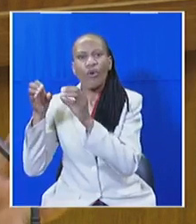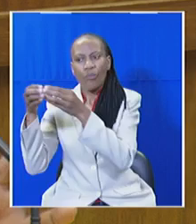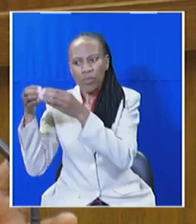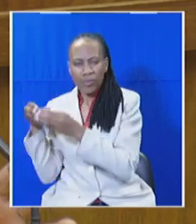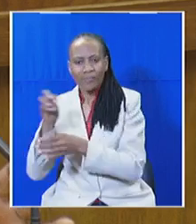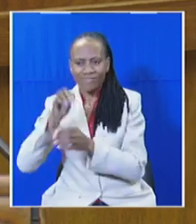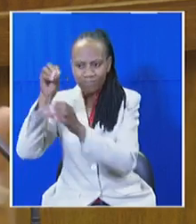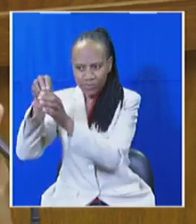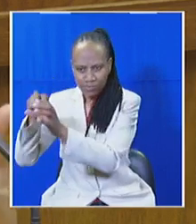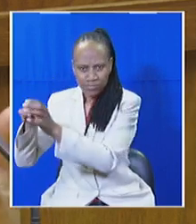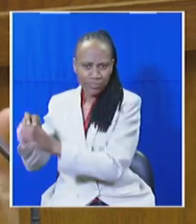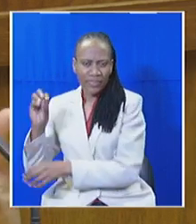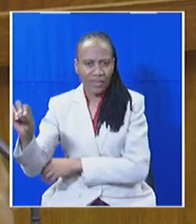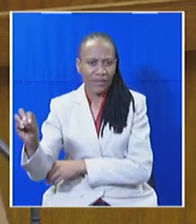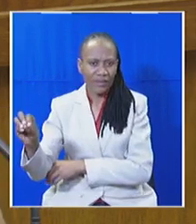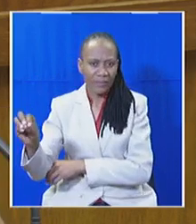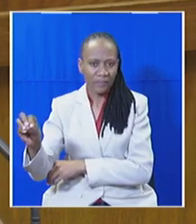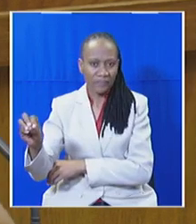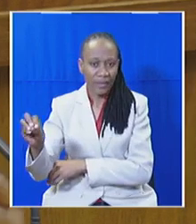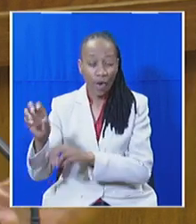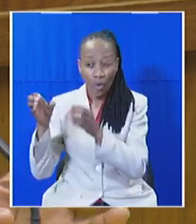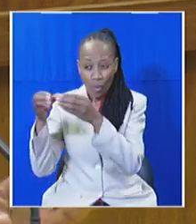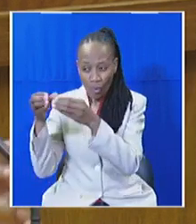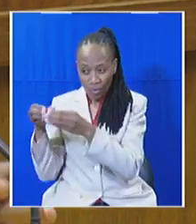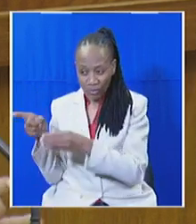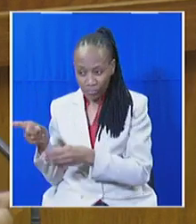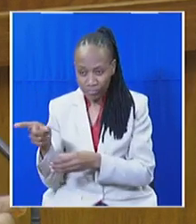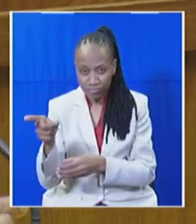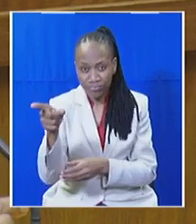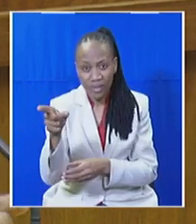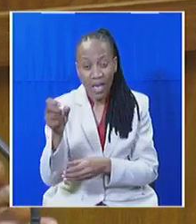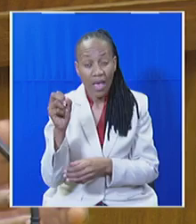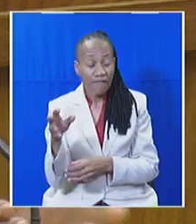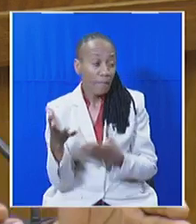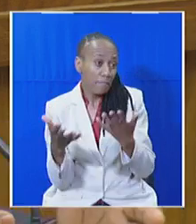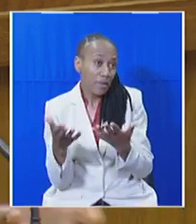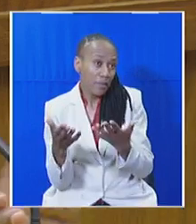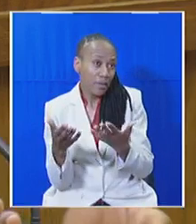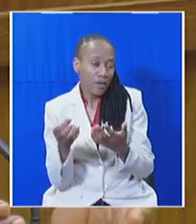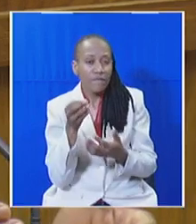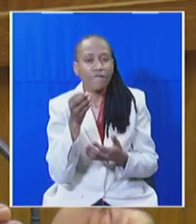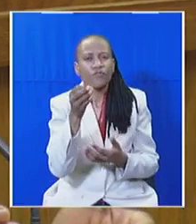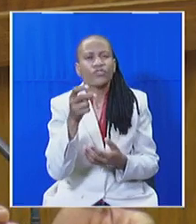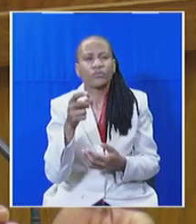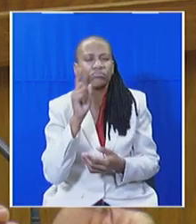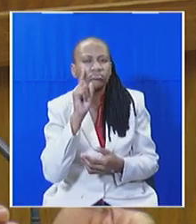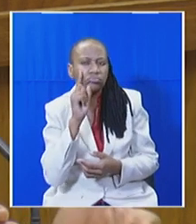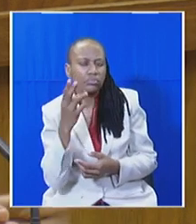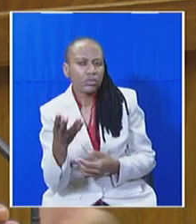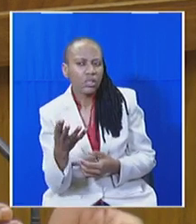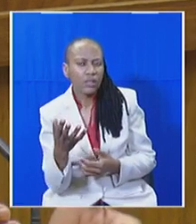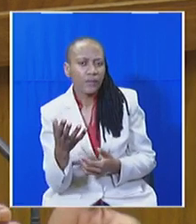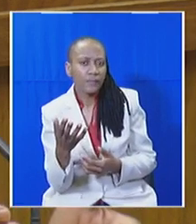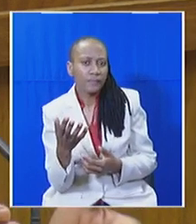These organizations, if we do the integration, I'm sure at a given time, we will look at whether